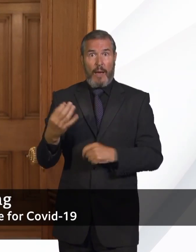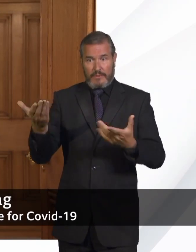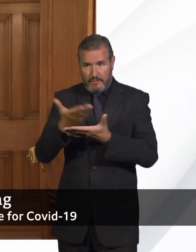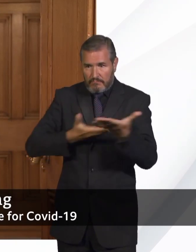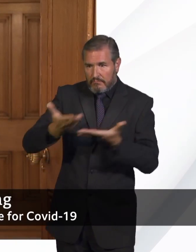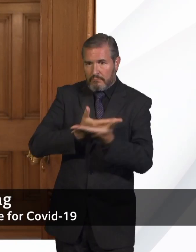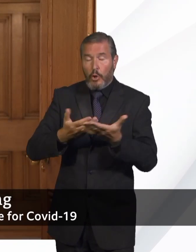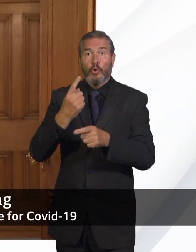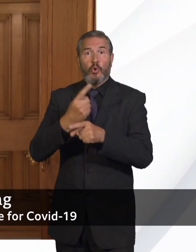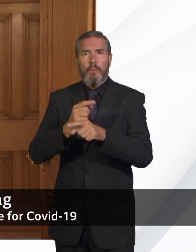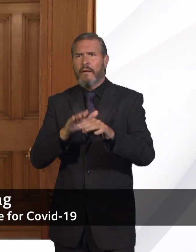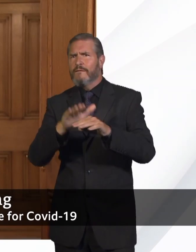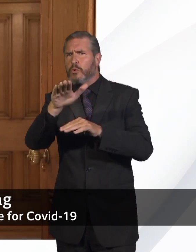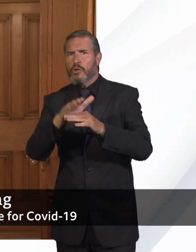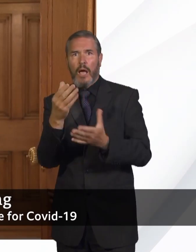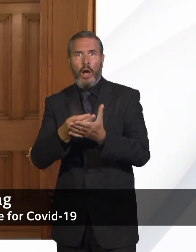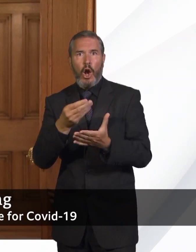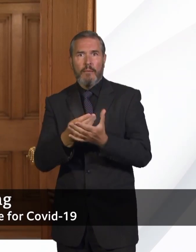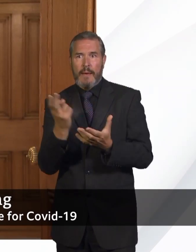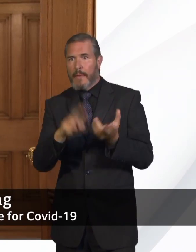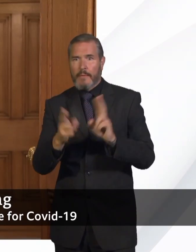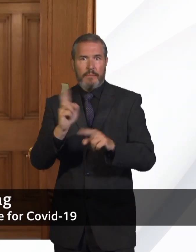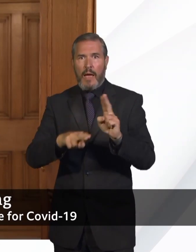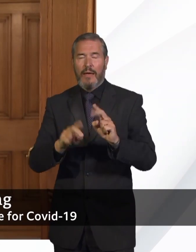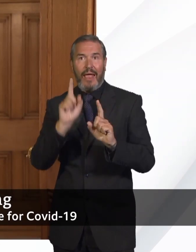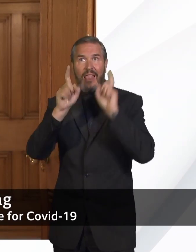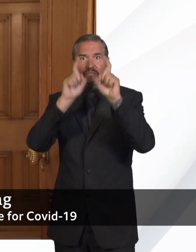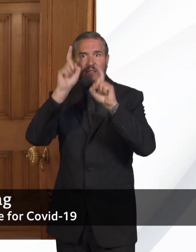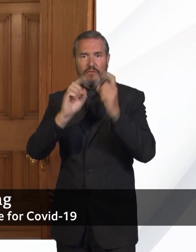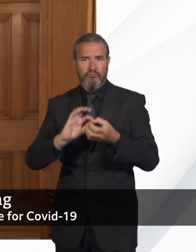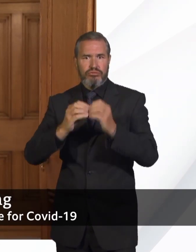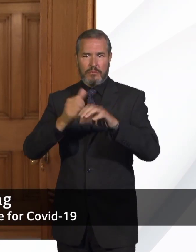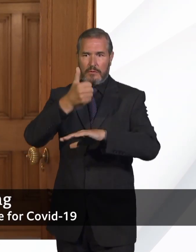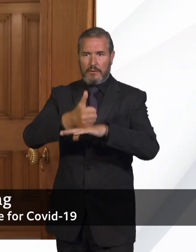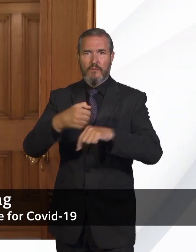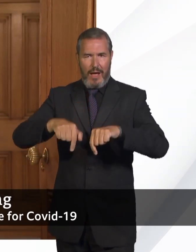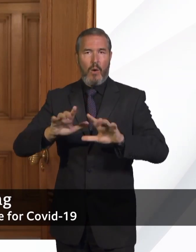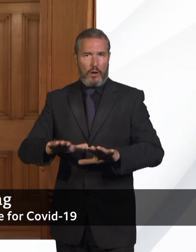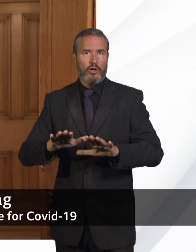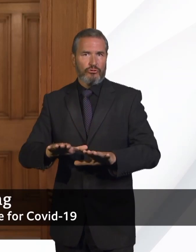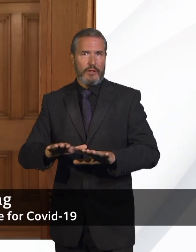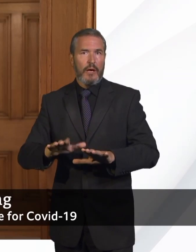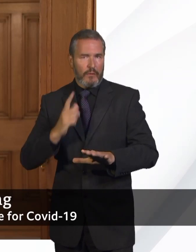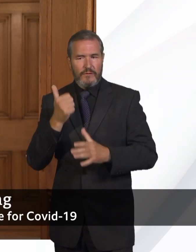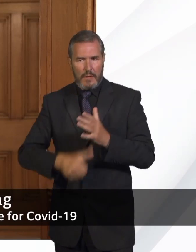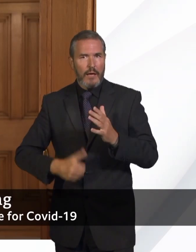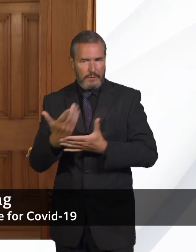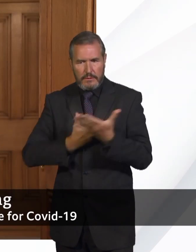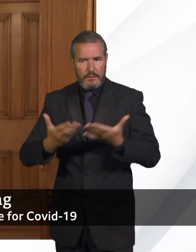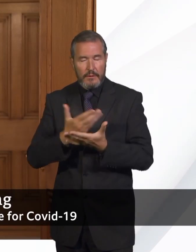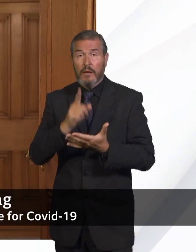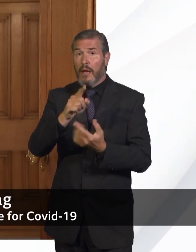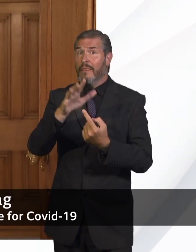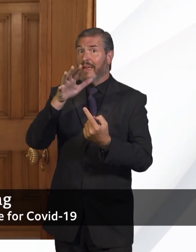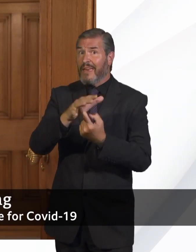see how we can actually have a innovative economy across our country. You will know that one of the key themes